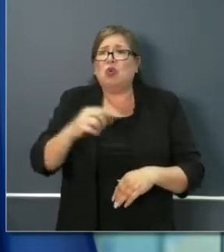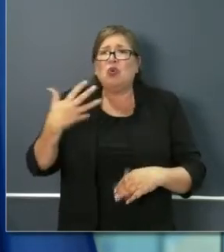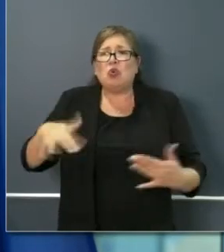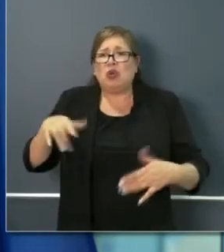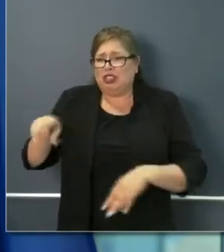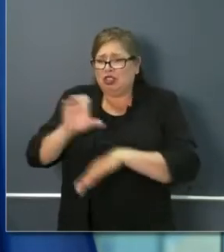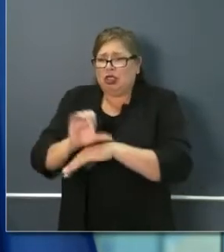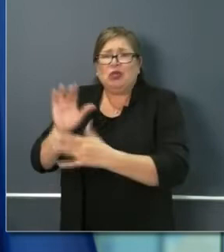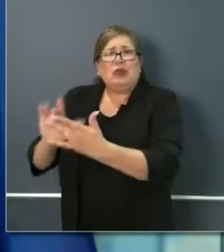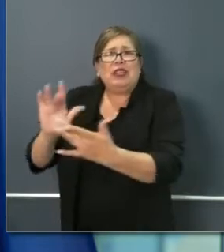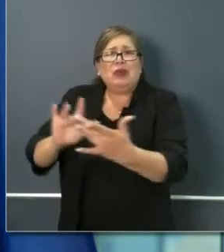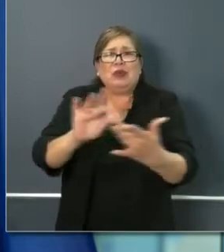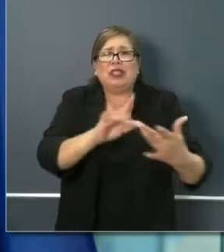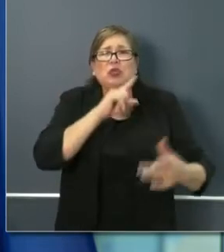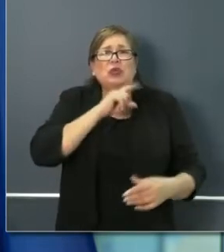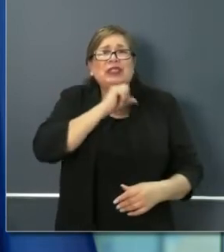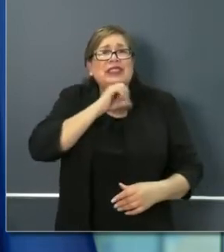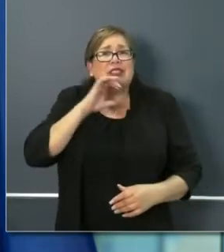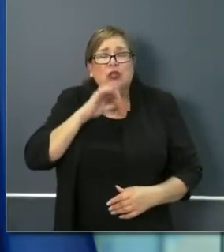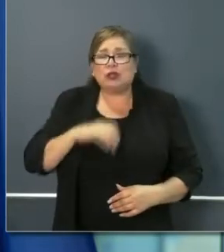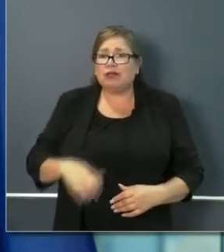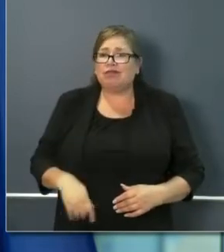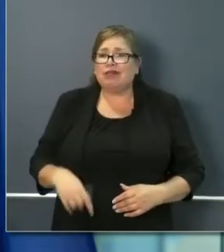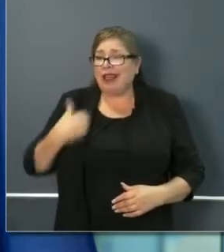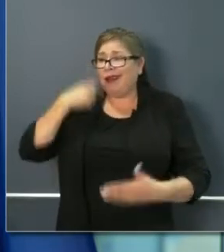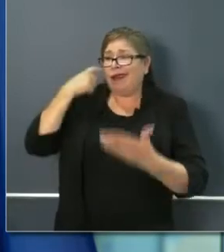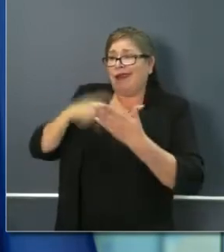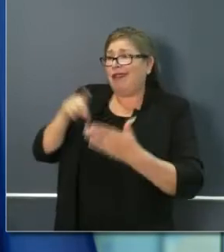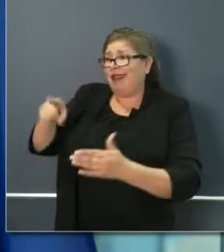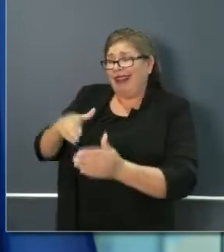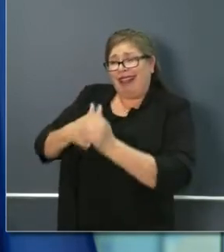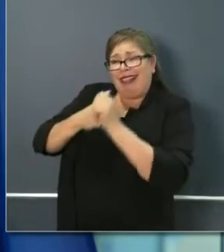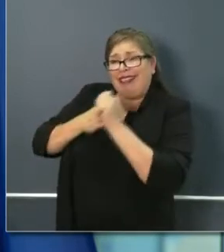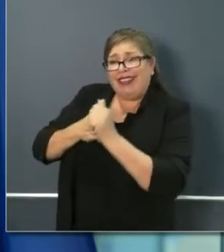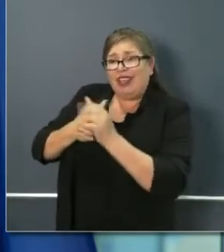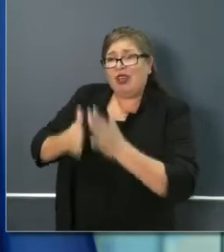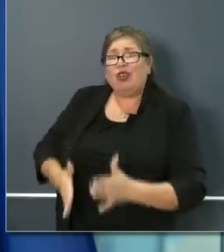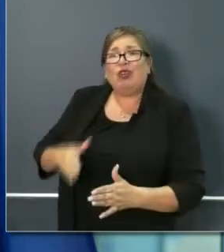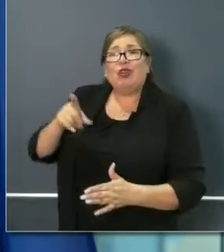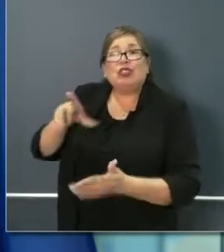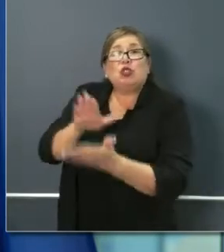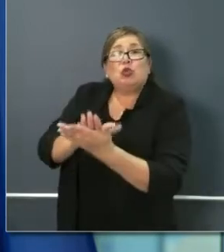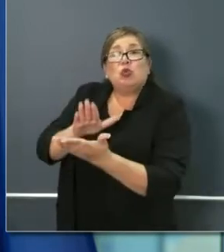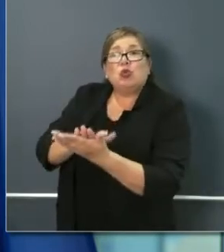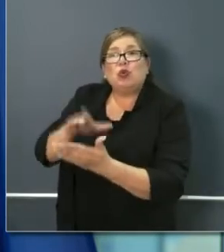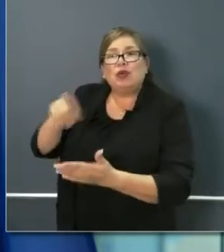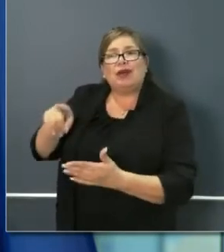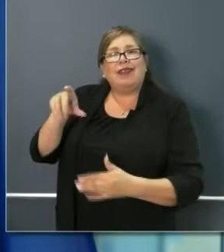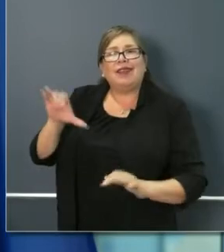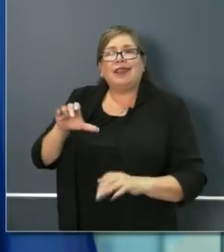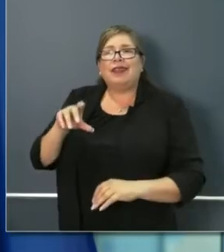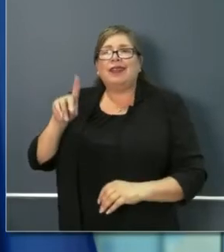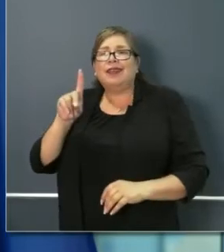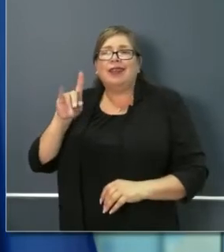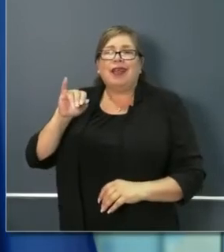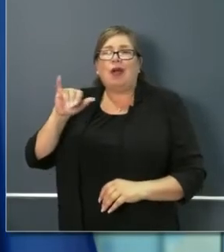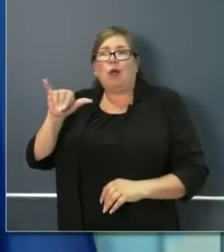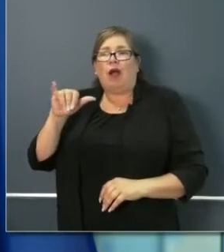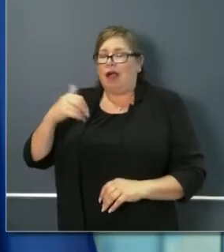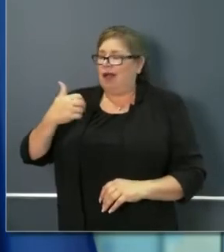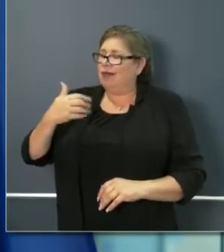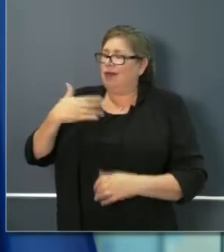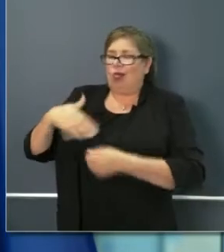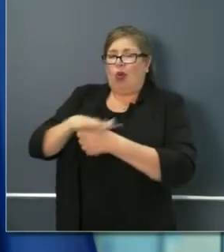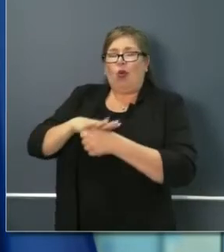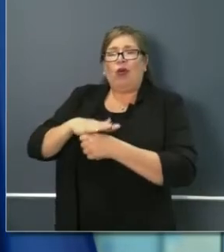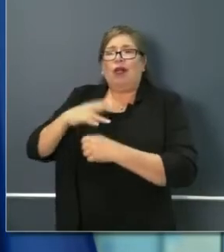seniors. A leader in a school, I saw a DIY or DIY, do-it-yourself model that came out of a local high school of how to